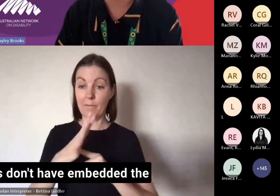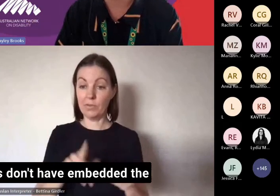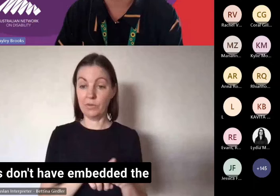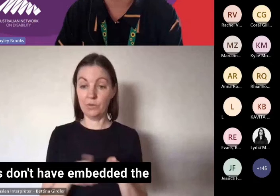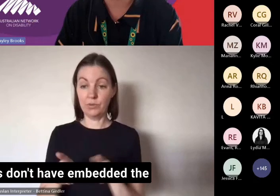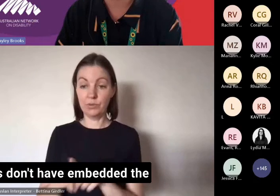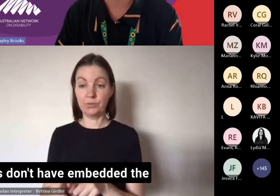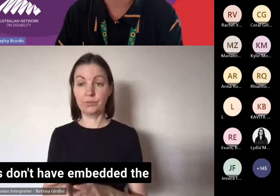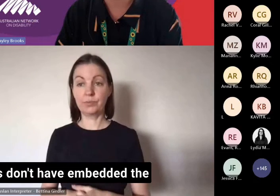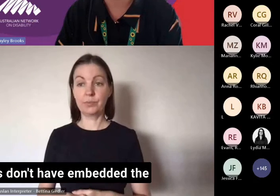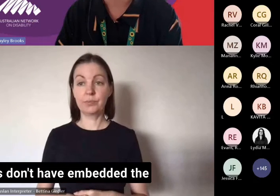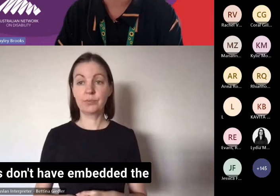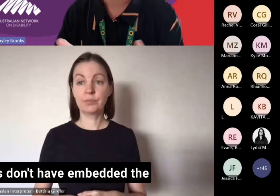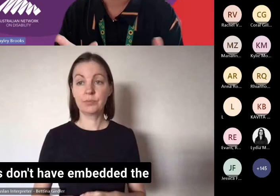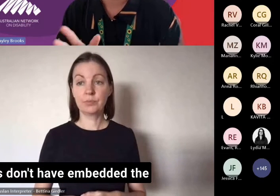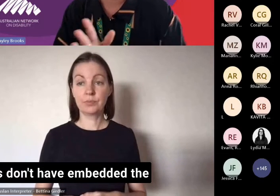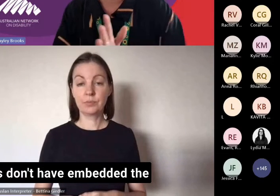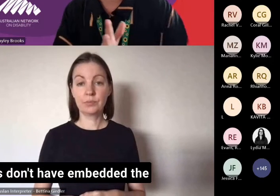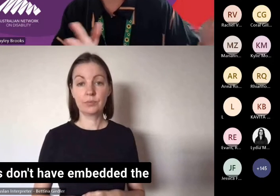So often